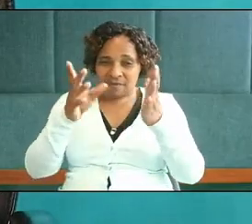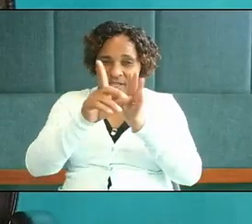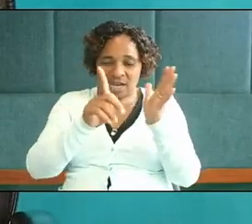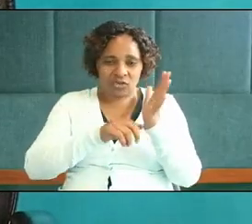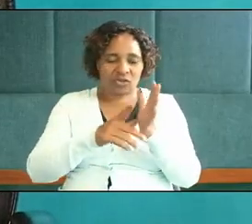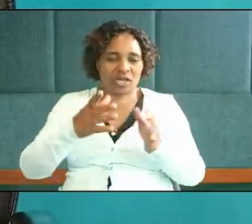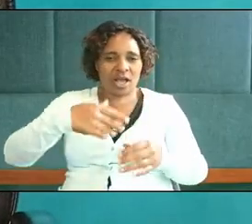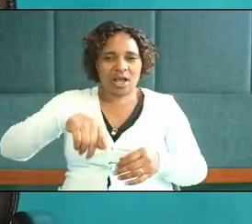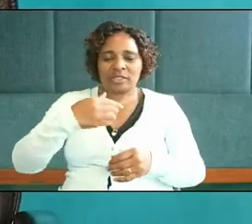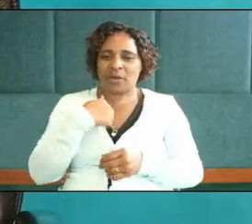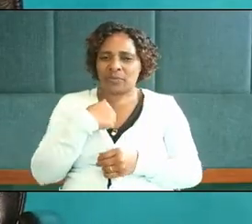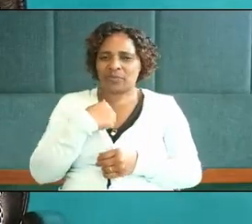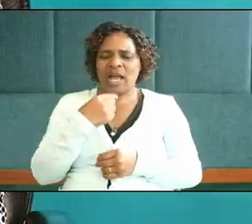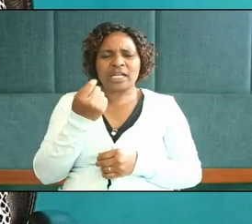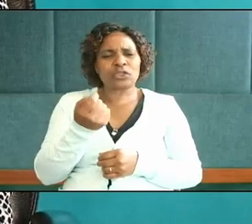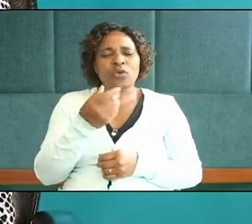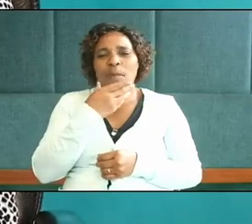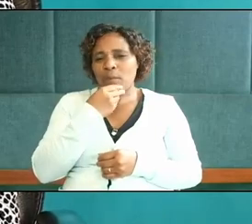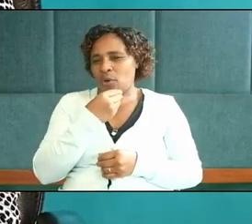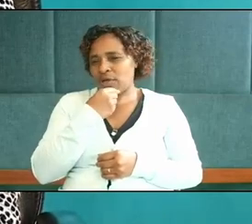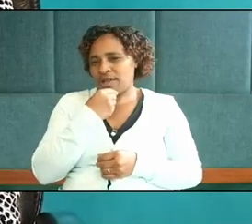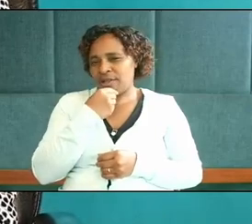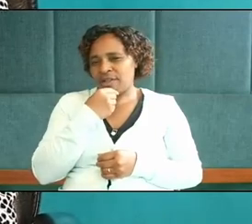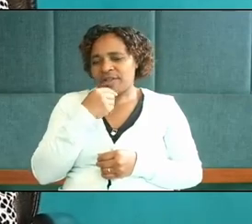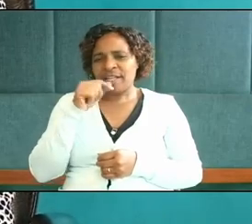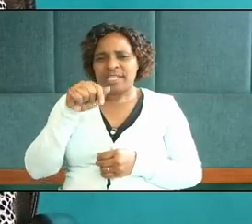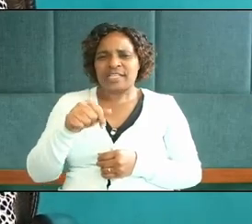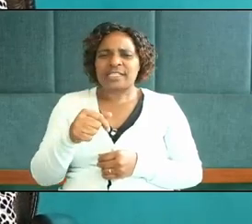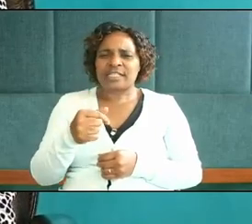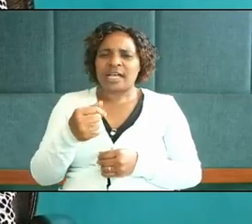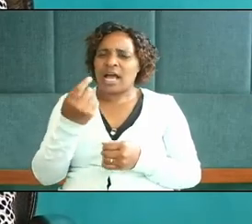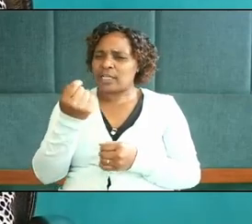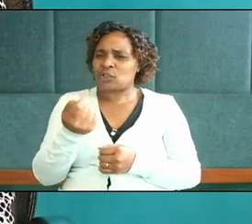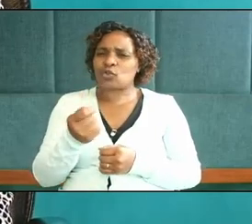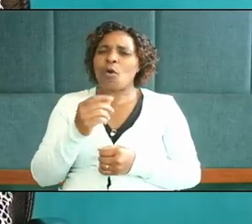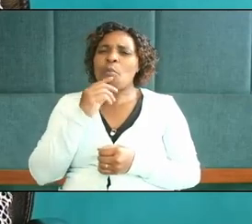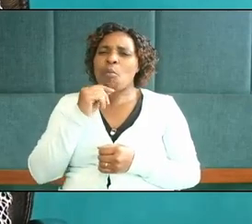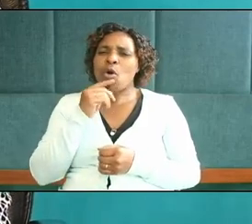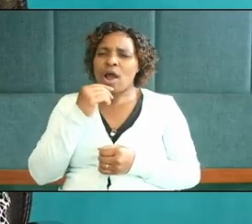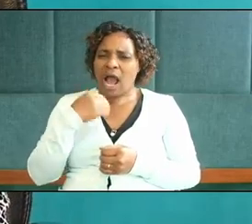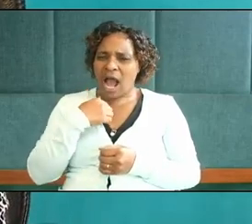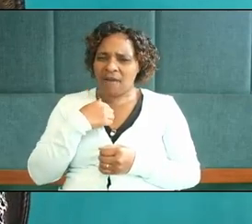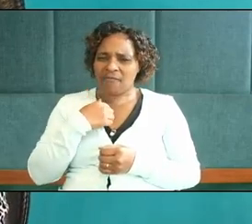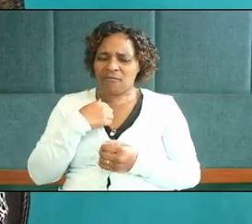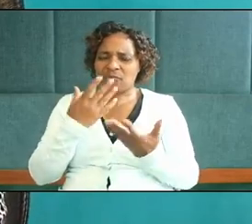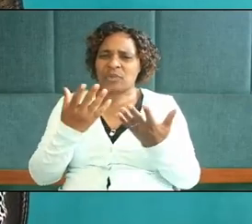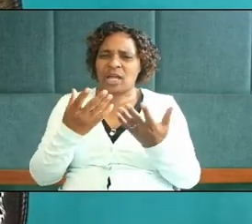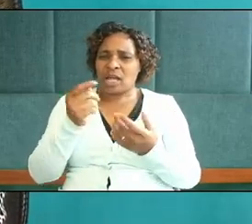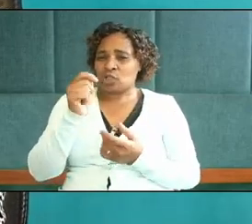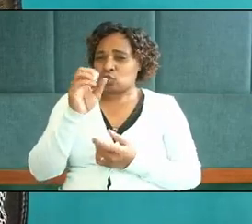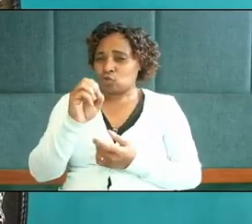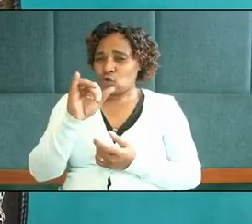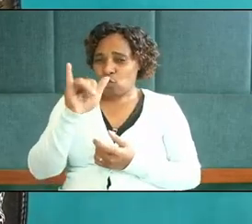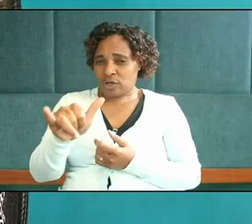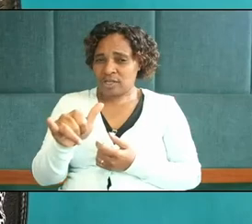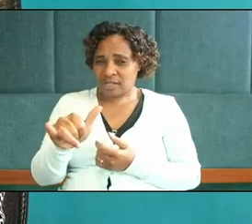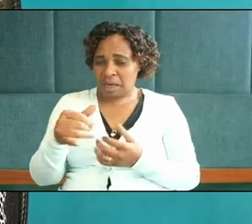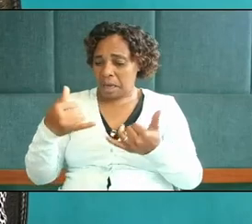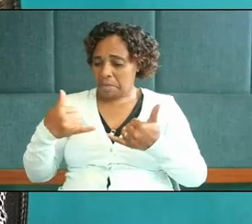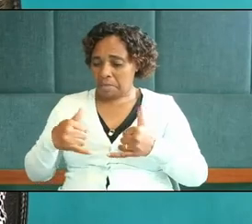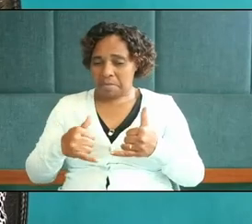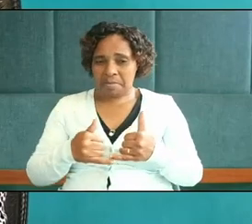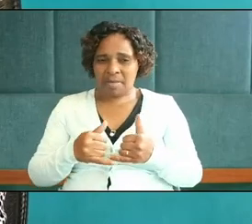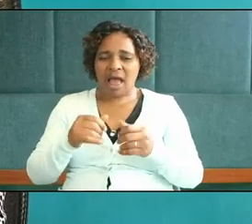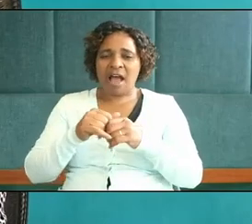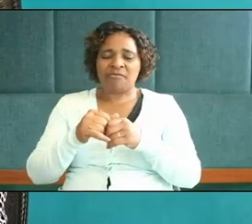lesson about a little boy. This little boy had a toy boat. So he had gone to a place that had a